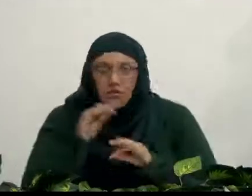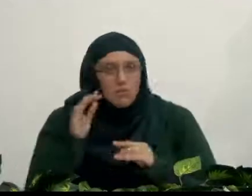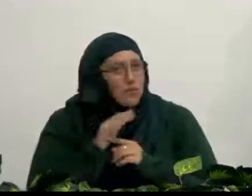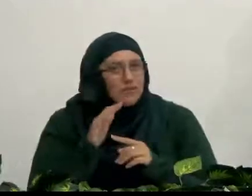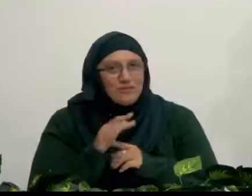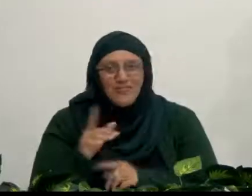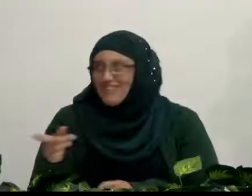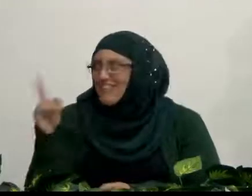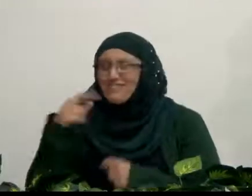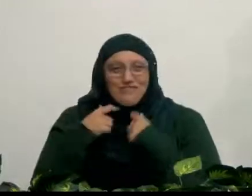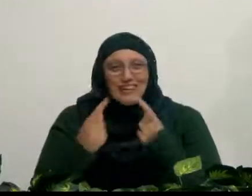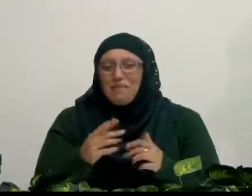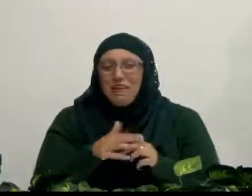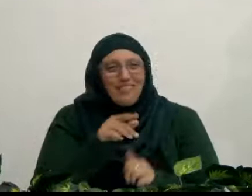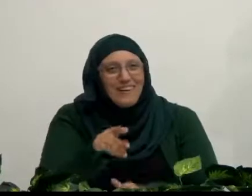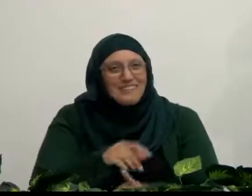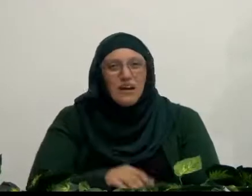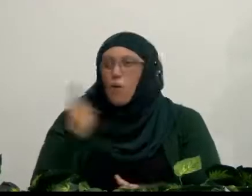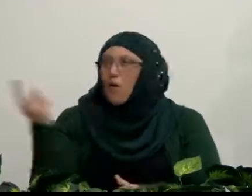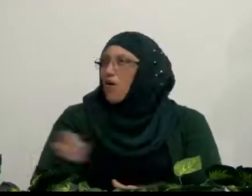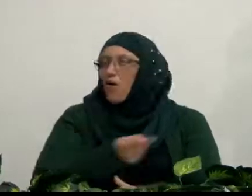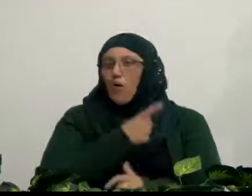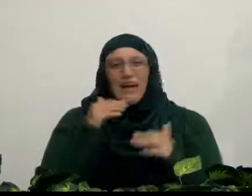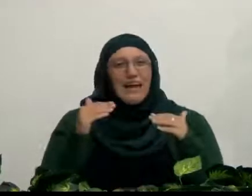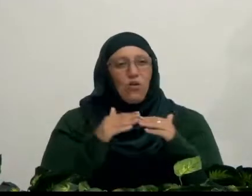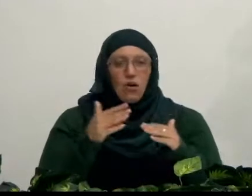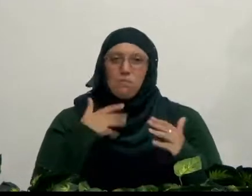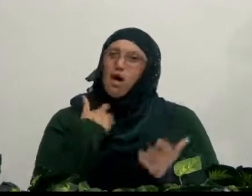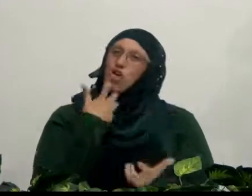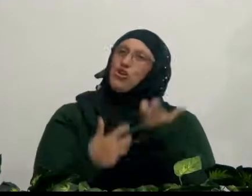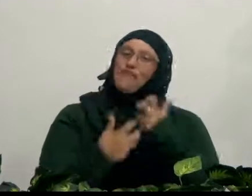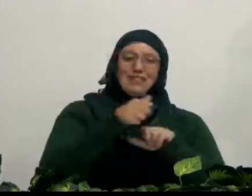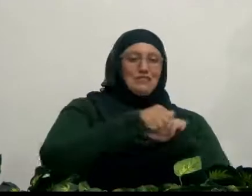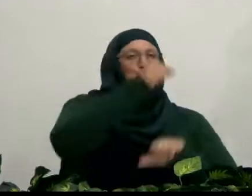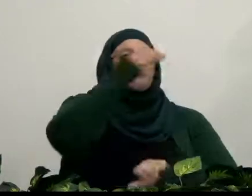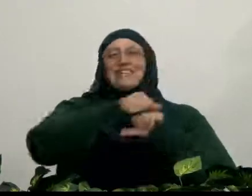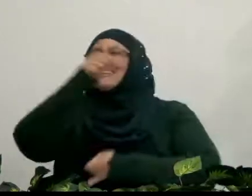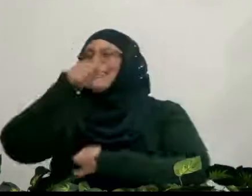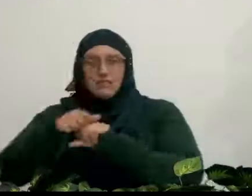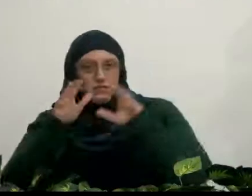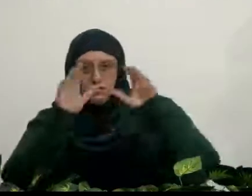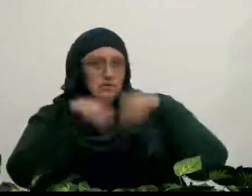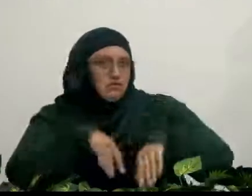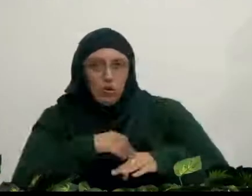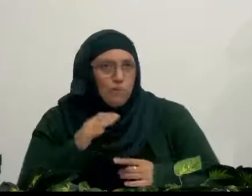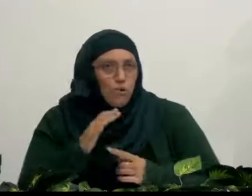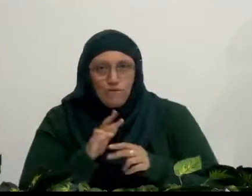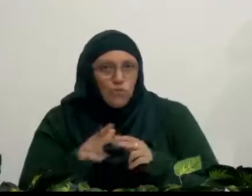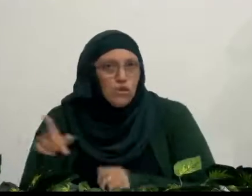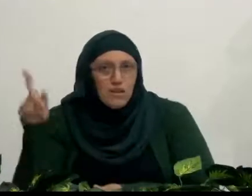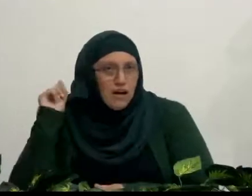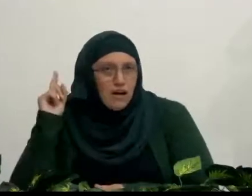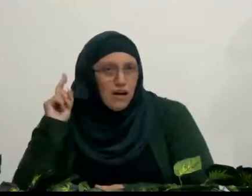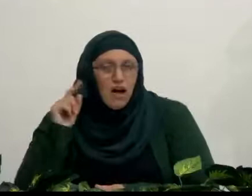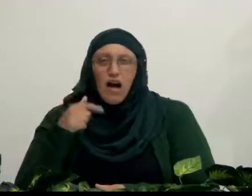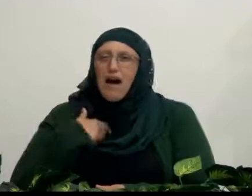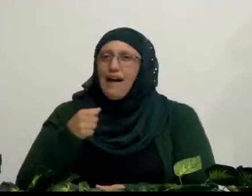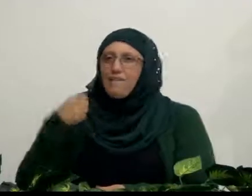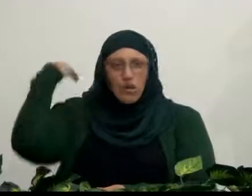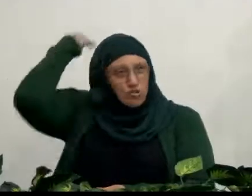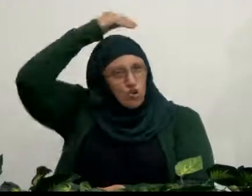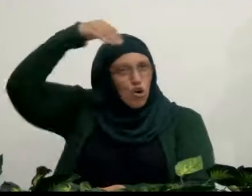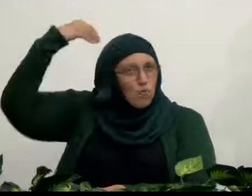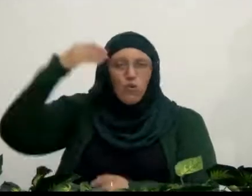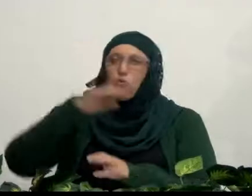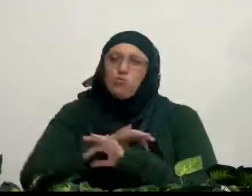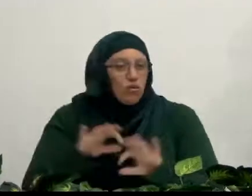means nothing in the eyes of God. Your degrees that you hold means nothing in the eyes of God. Whether you wear a turban or not